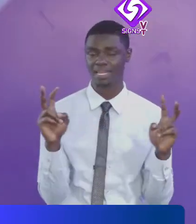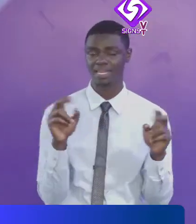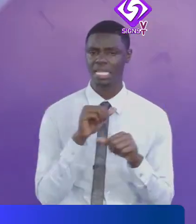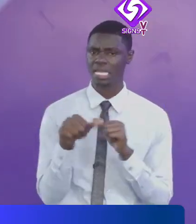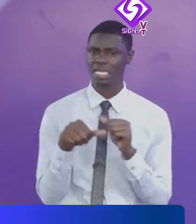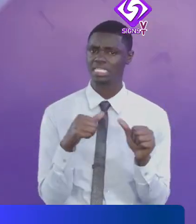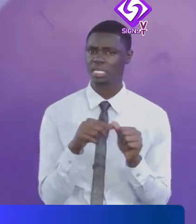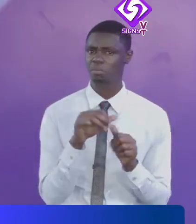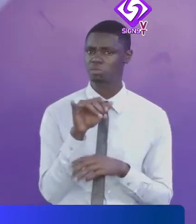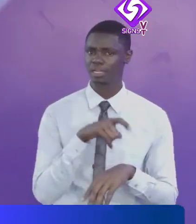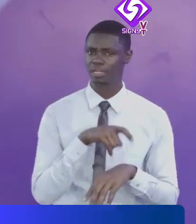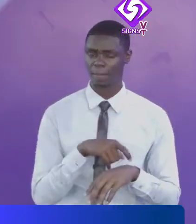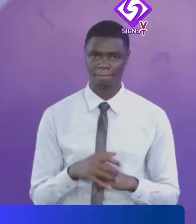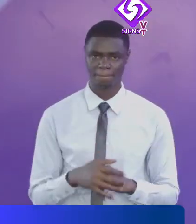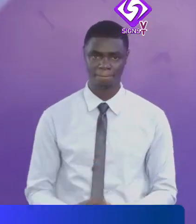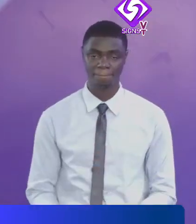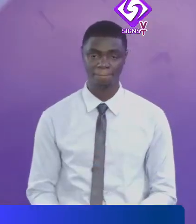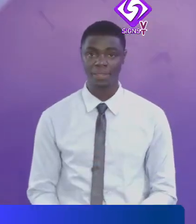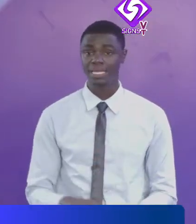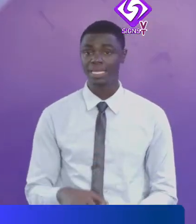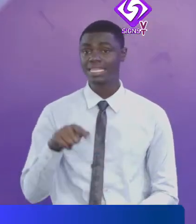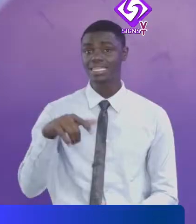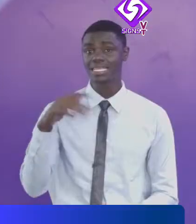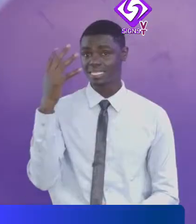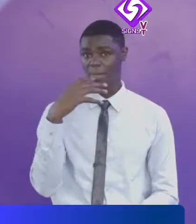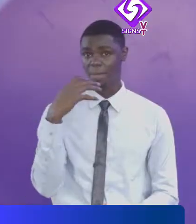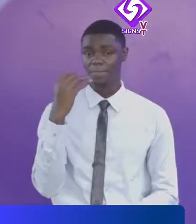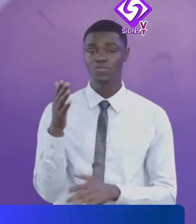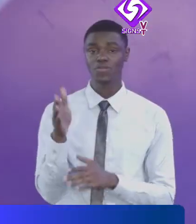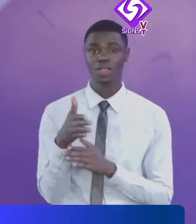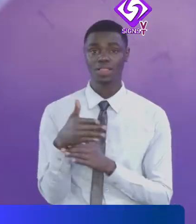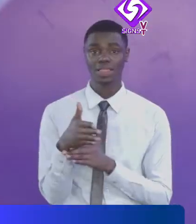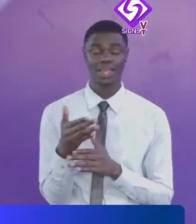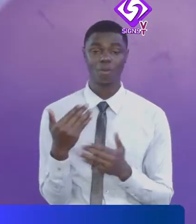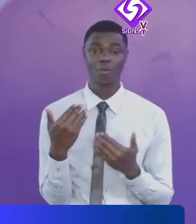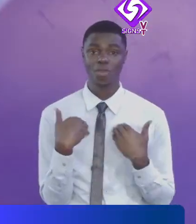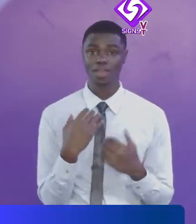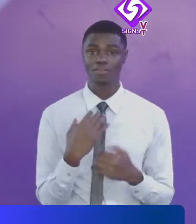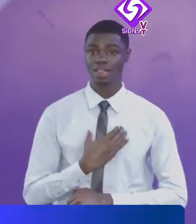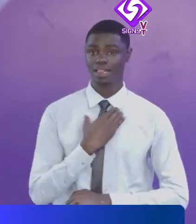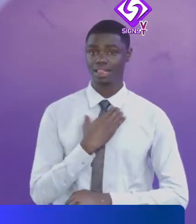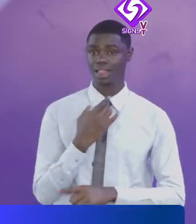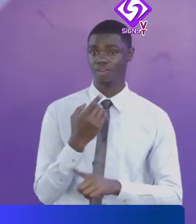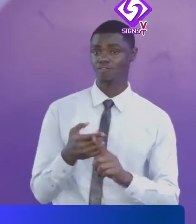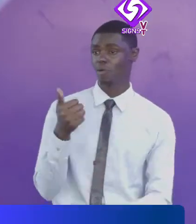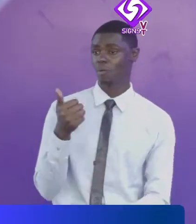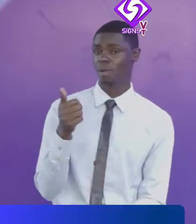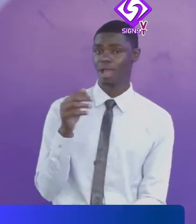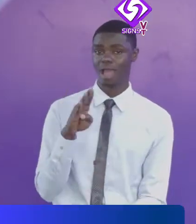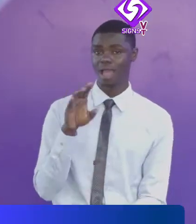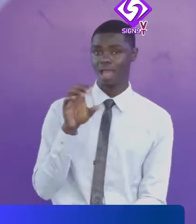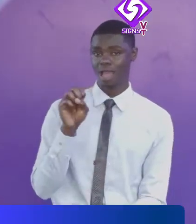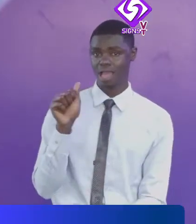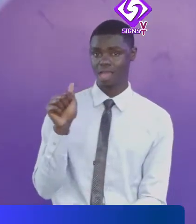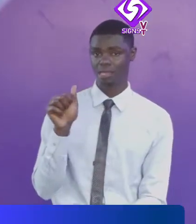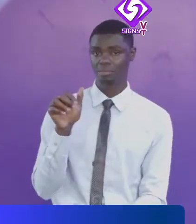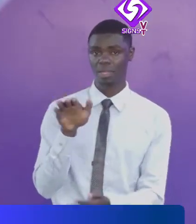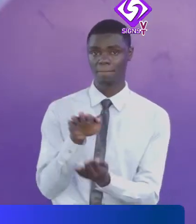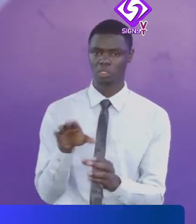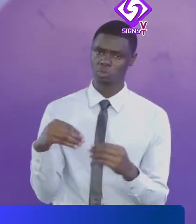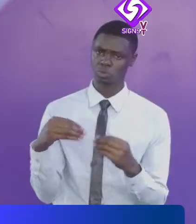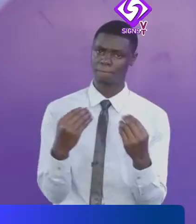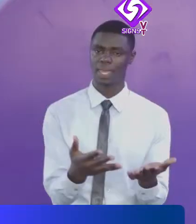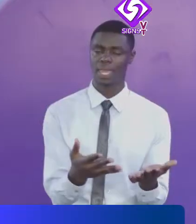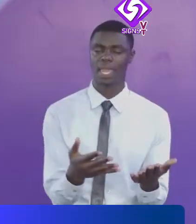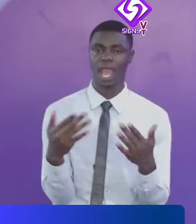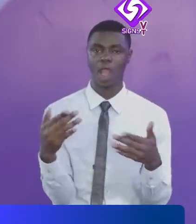about that time. And this beautiful Thursday, we have our guest from Absa Bank, who I'm going to be giving